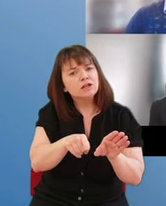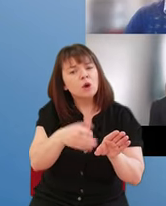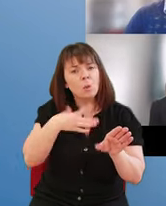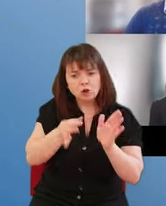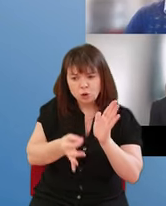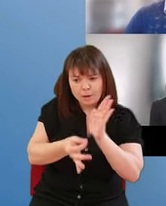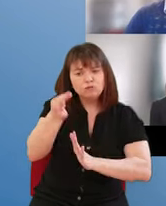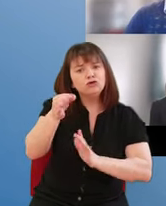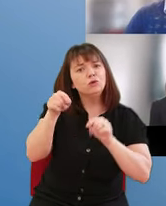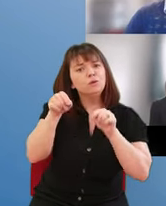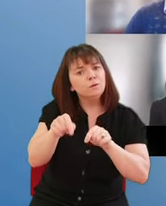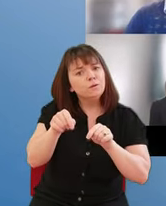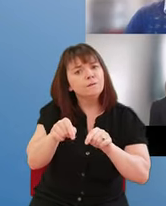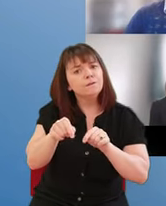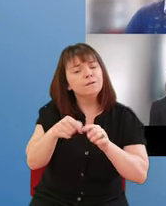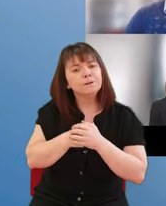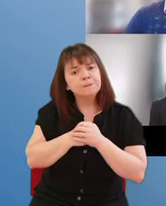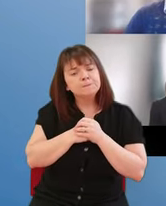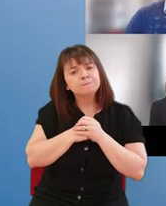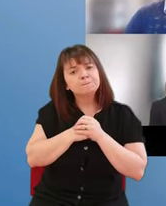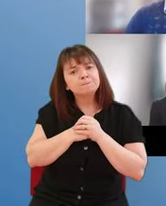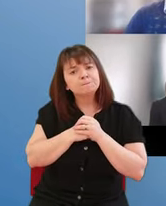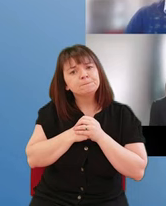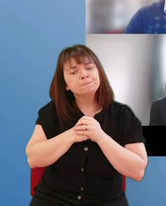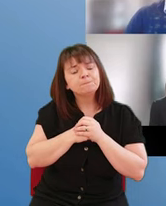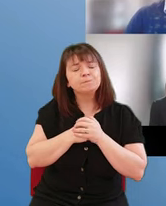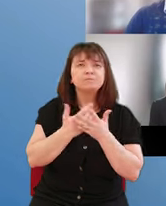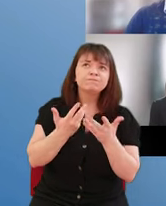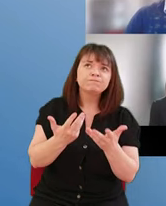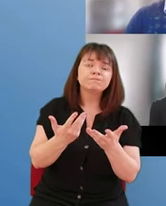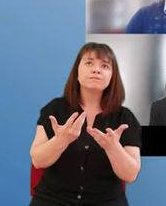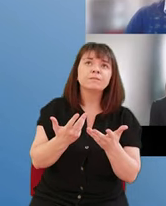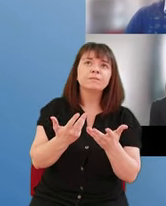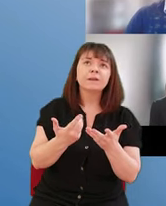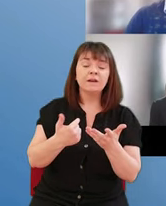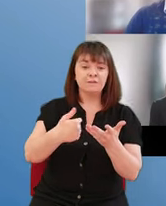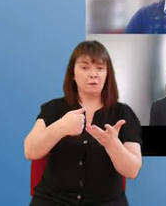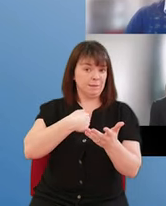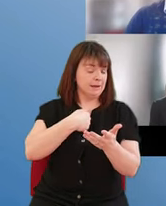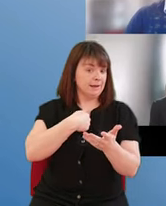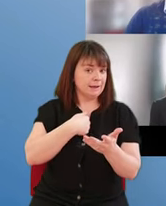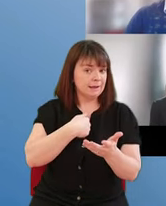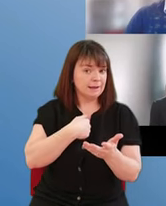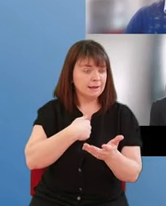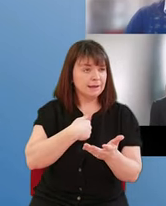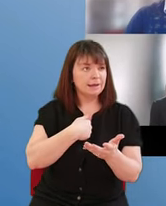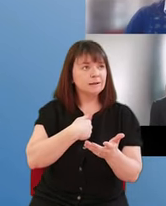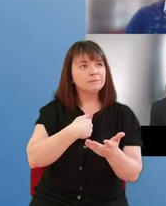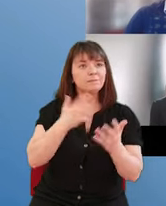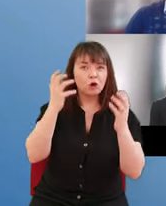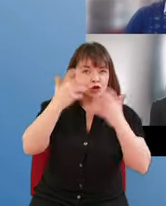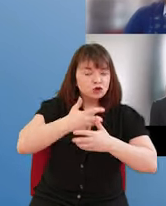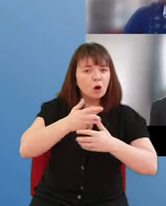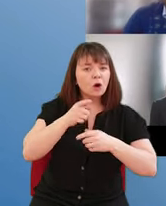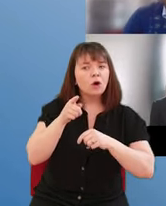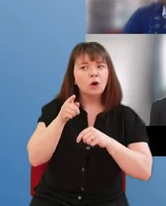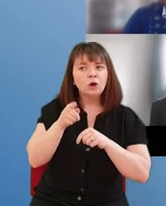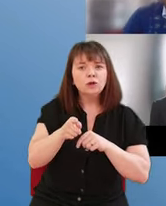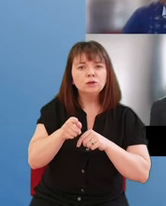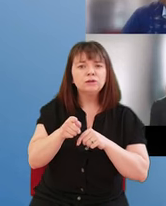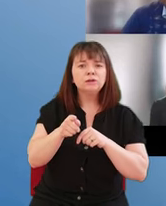for me is that, you know, I've been around far too long, and I've seen this service invested in and then disinvested